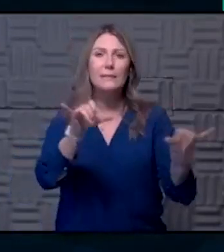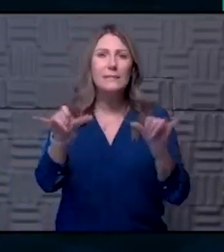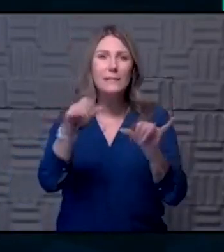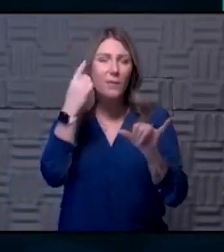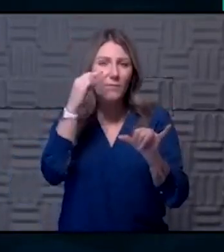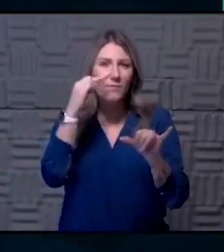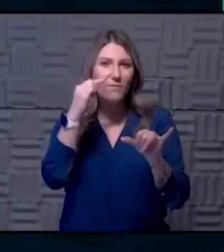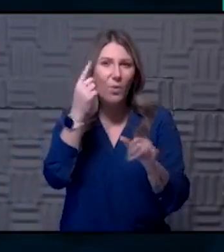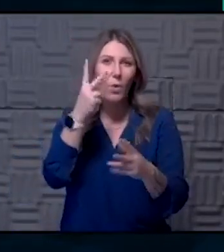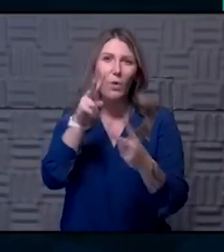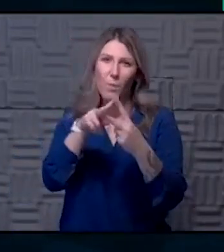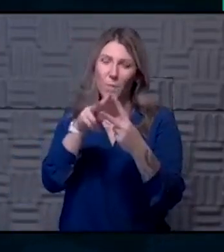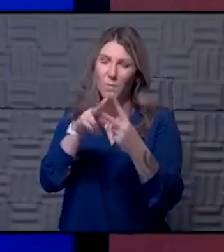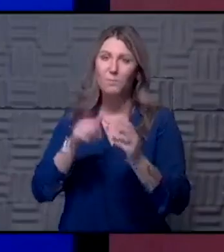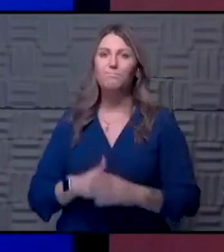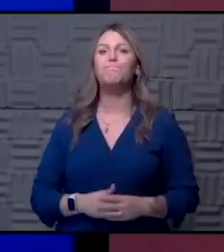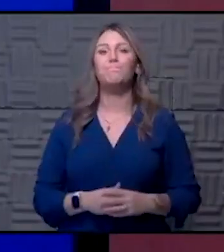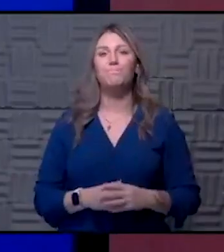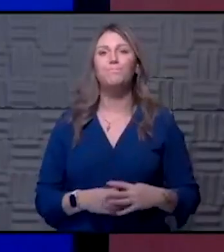the dose 1 and dose 2.